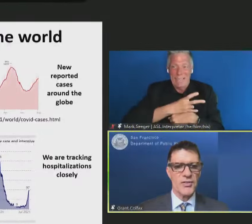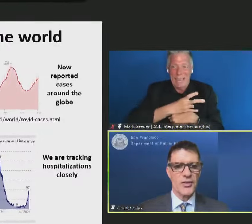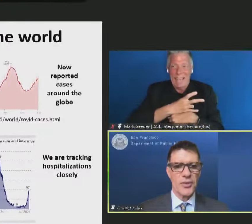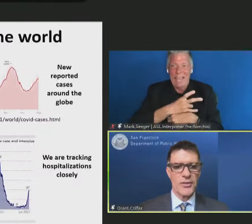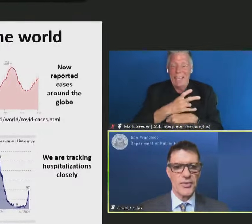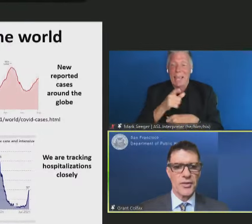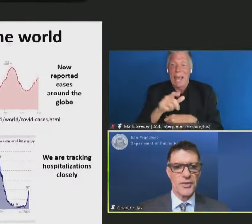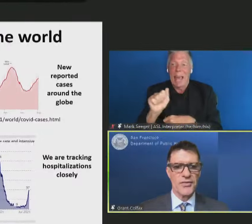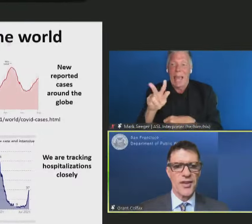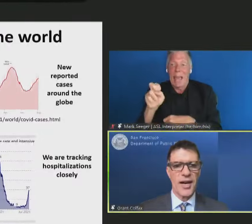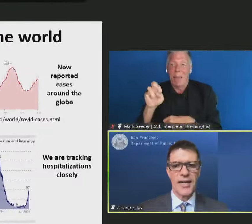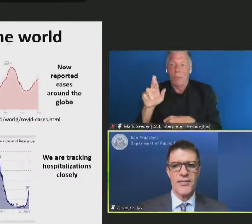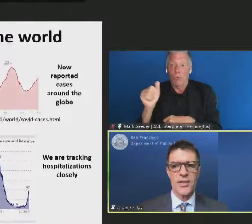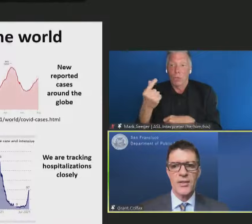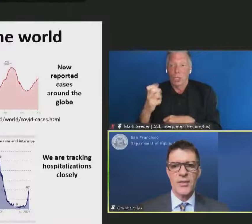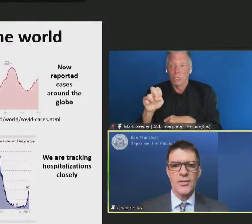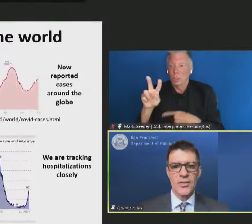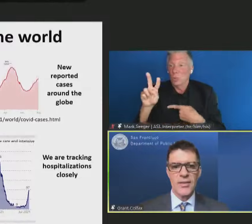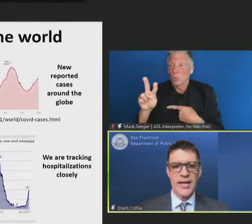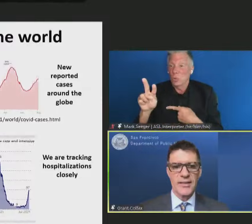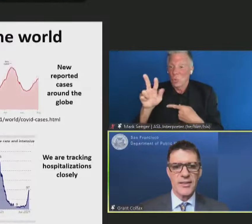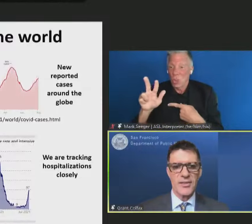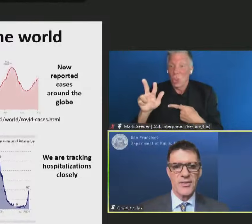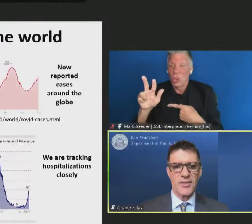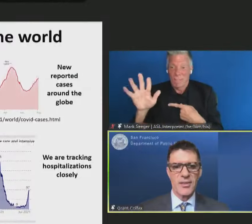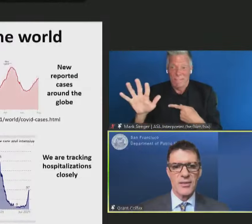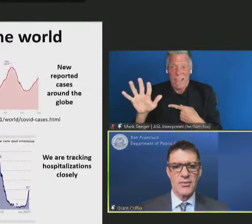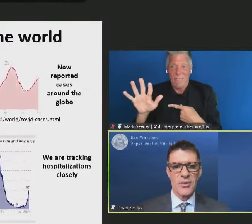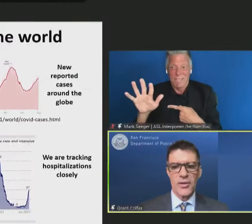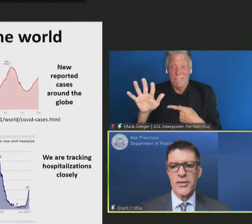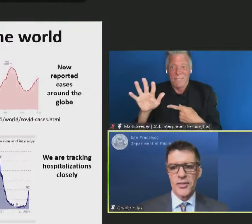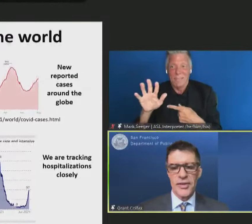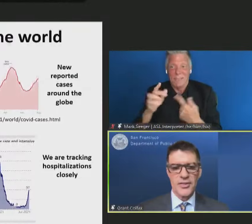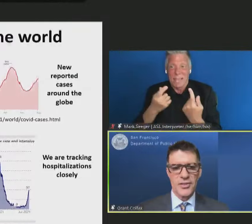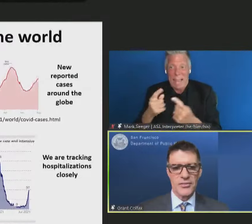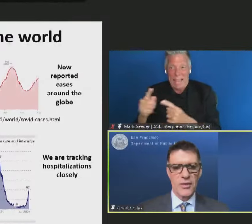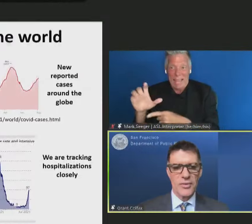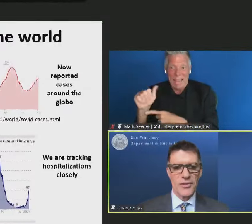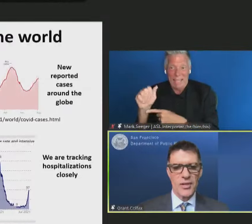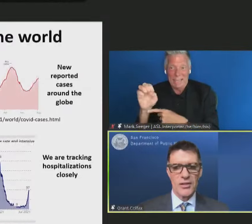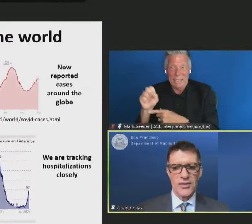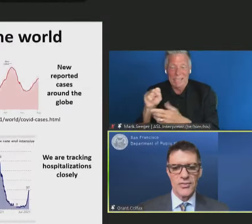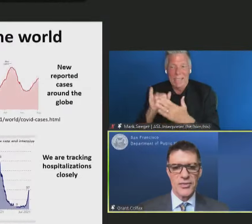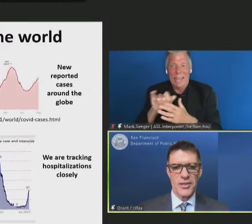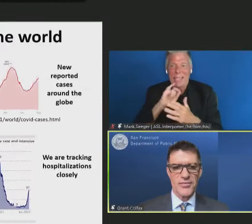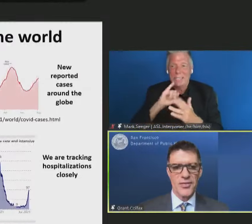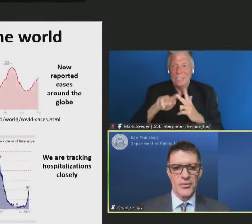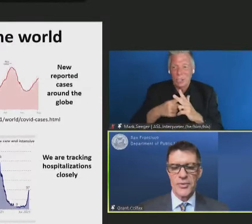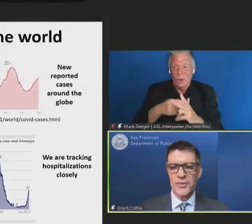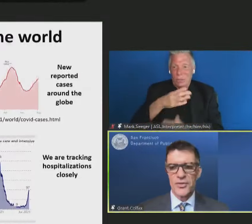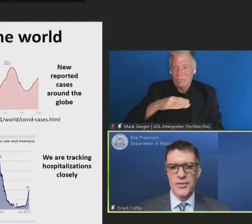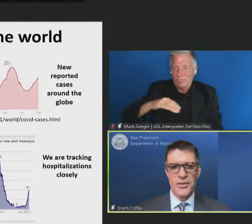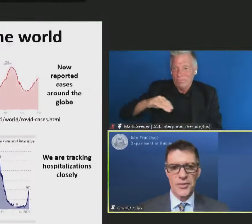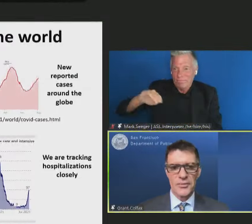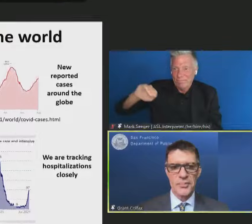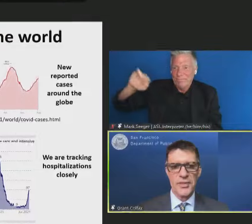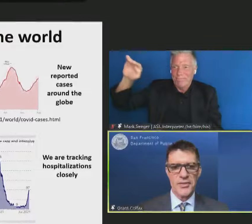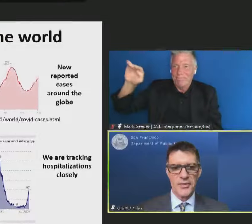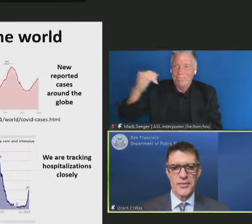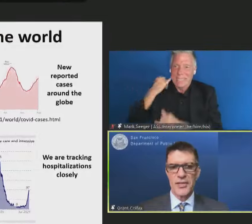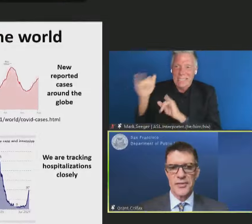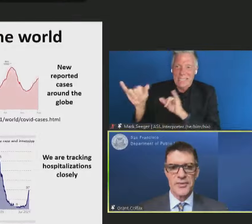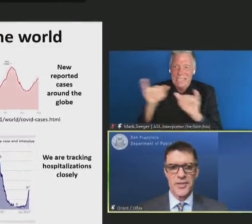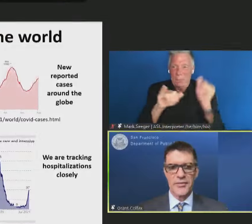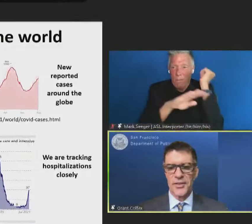cases, 235. So that is going in the direction of what we saw during our fall and winter surge, where we peaked